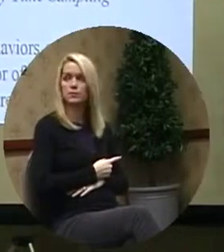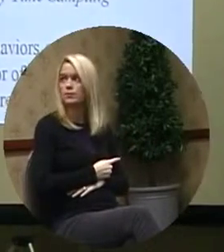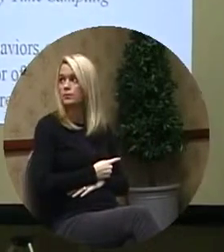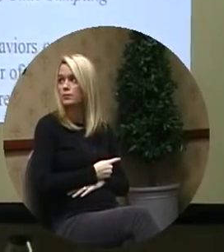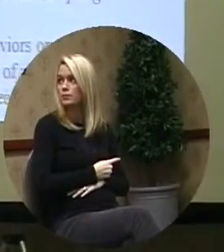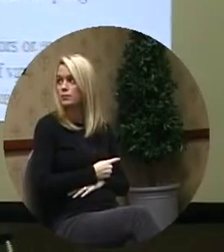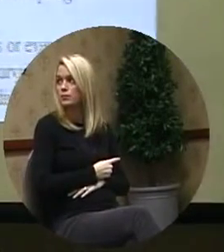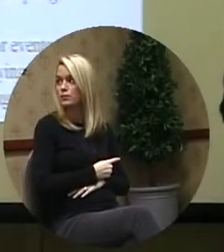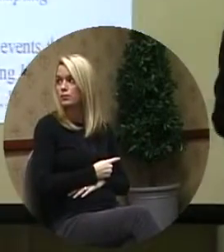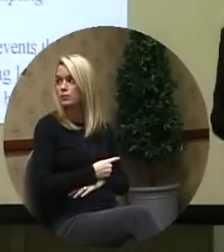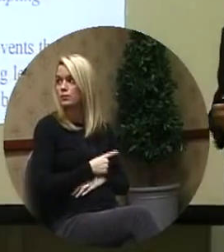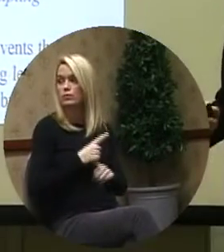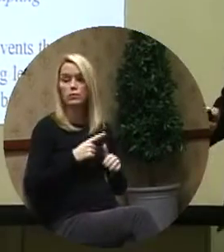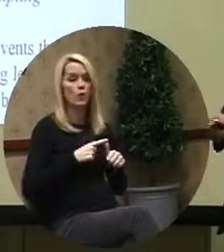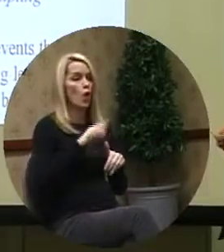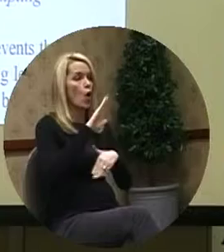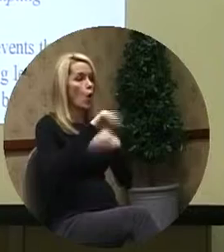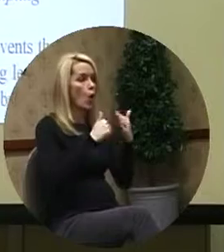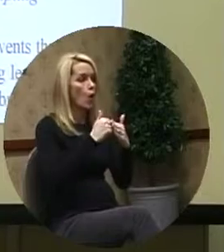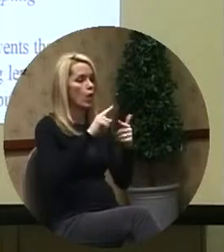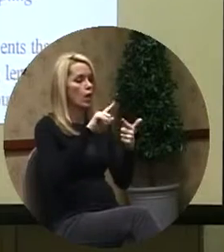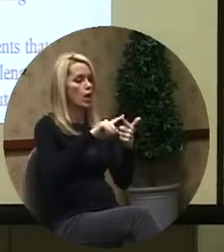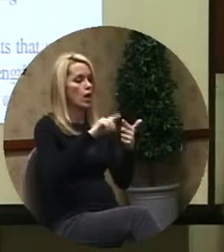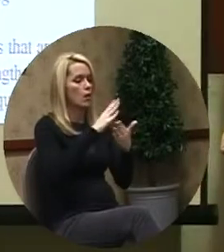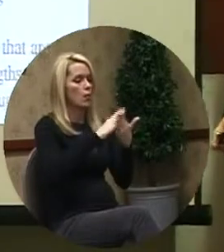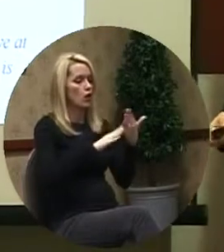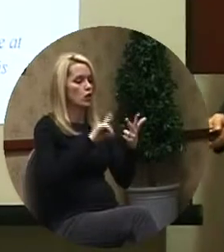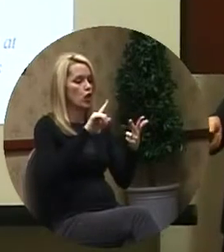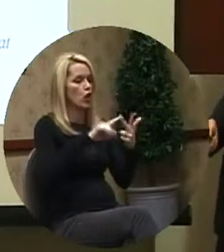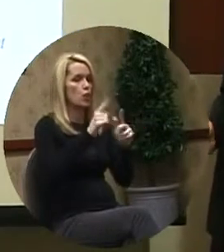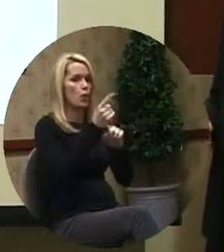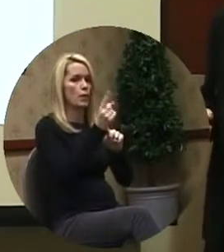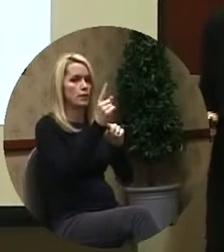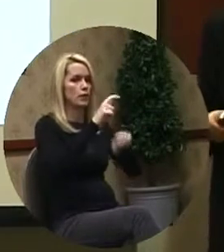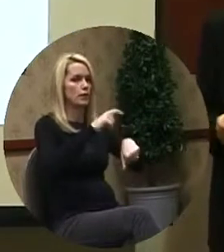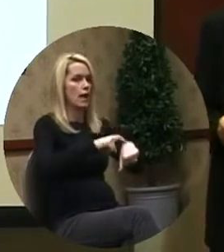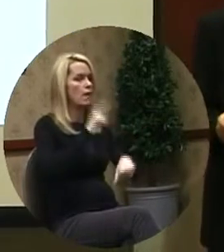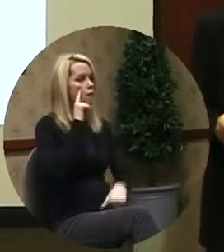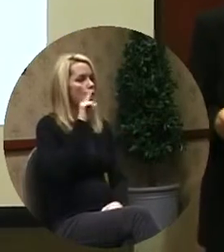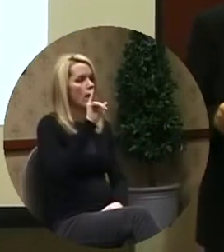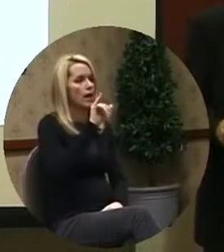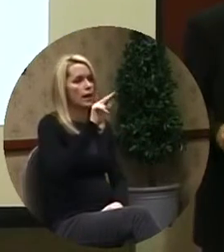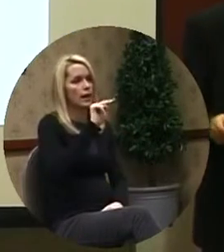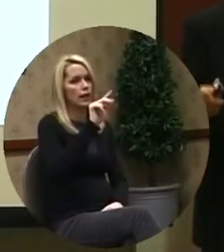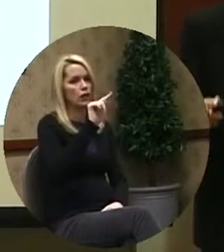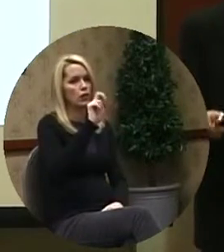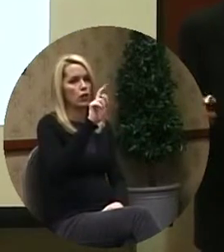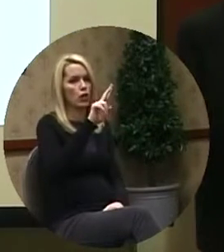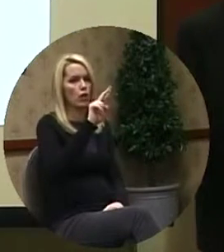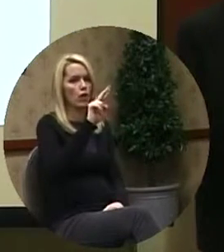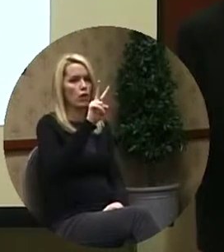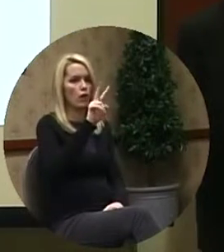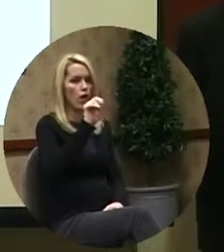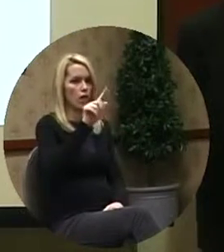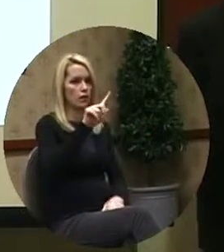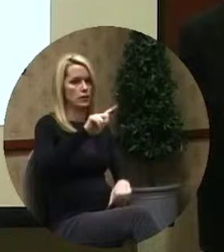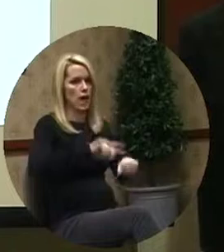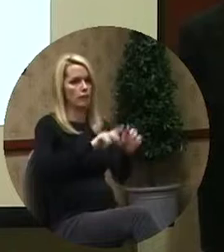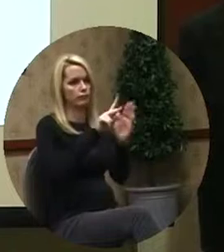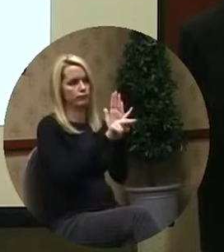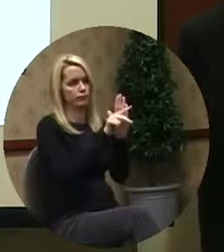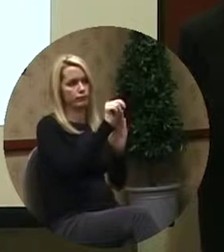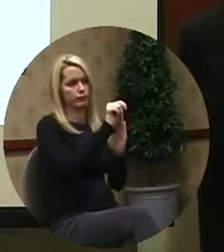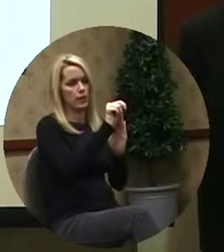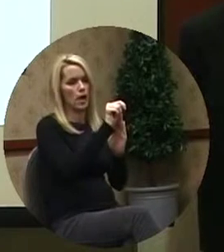at whole interval, partial interval, or momentary time sampling. This is probably going to be done by somebody who has nothing other to do